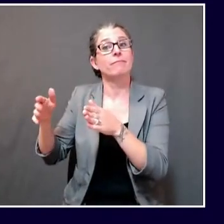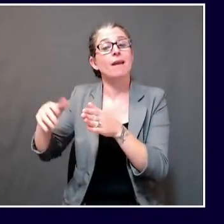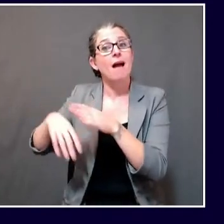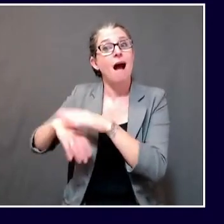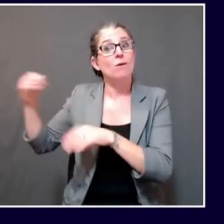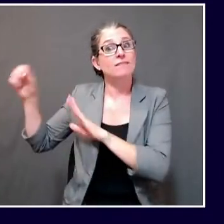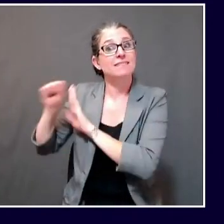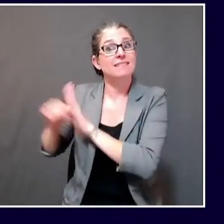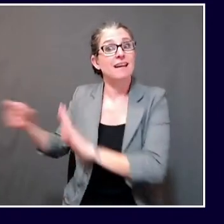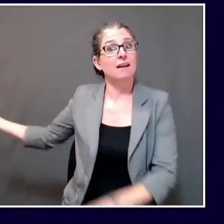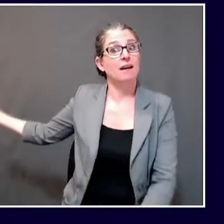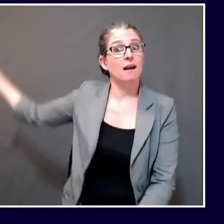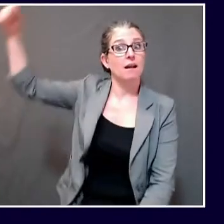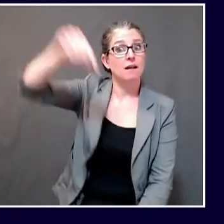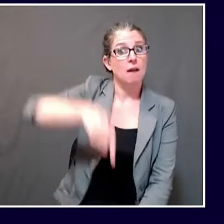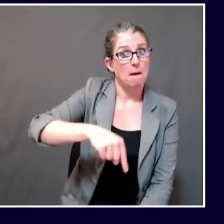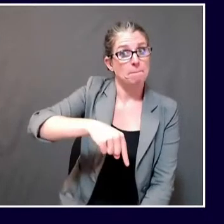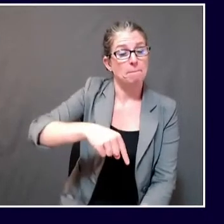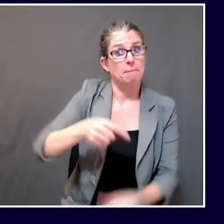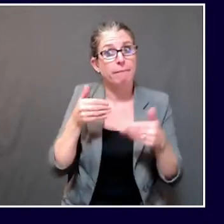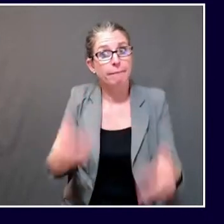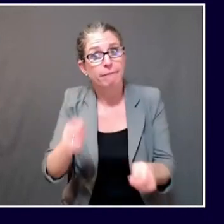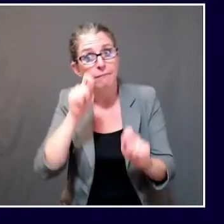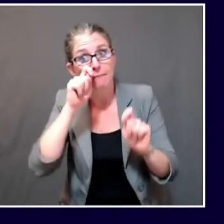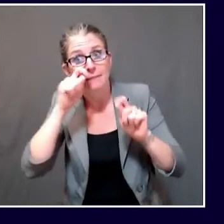Cumulatively, there have been